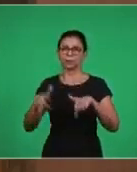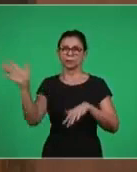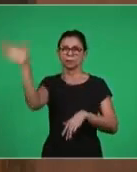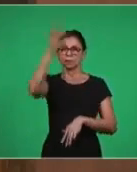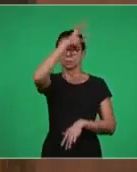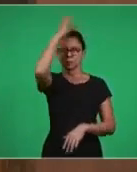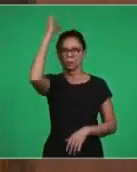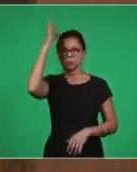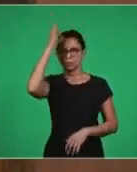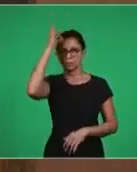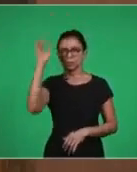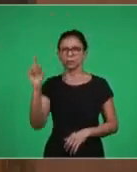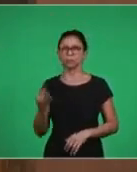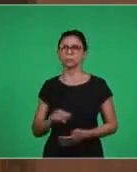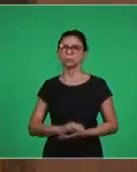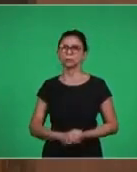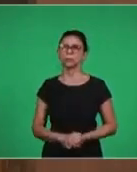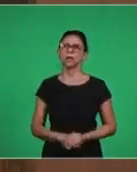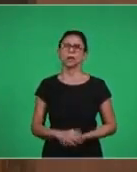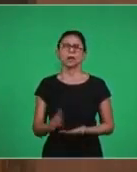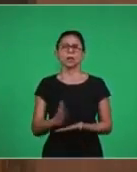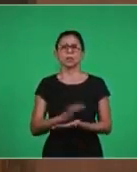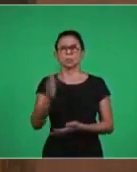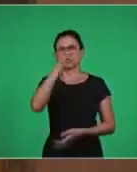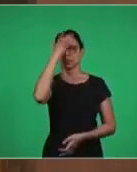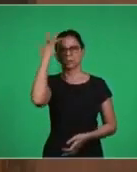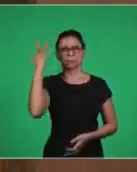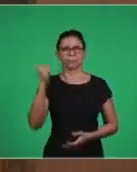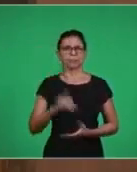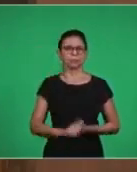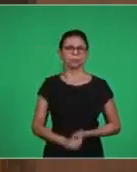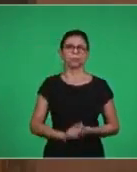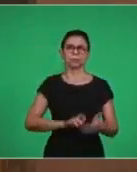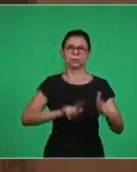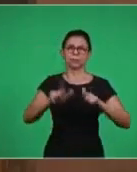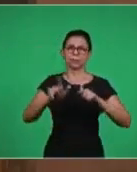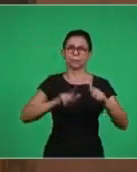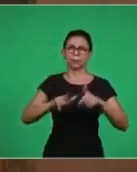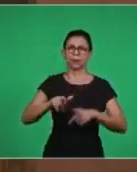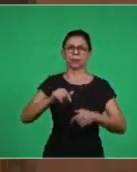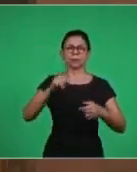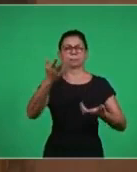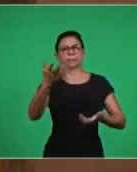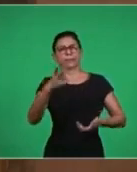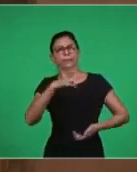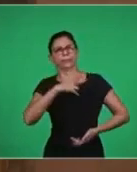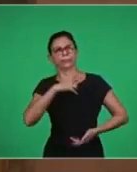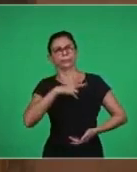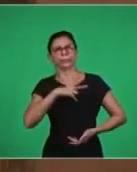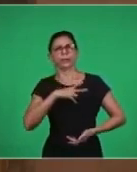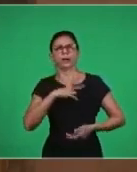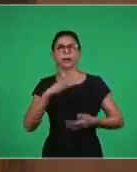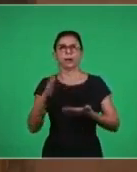are important. We understand. They have special responsibilities in their private life. Many